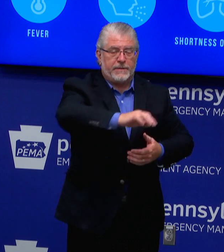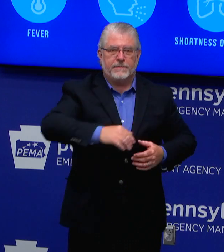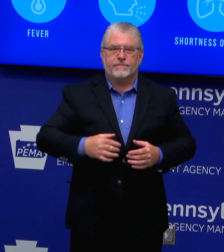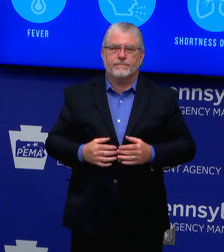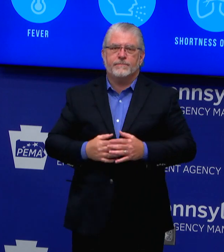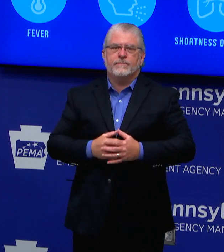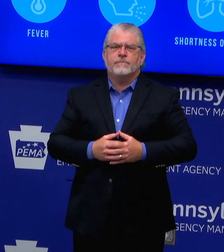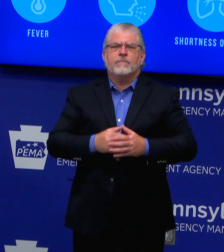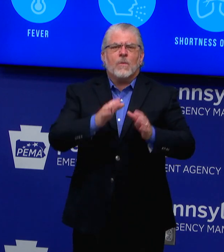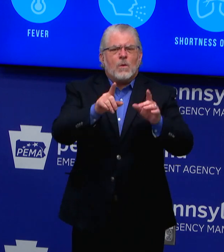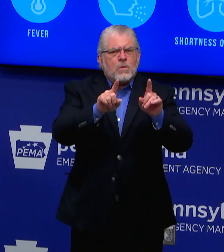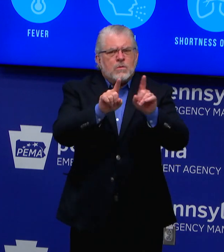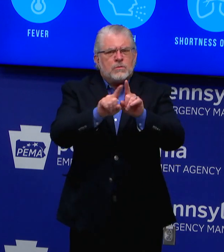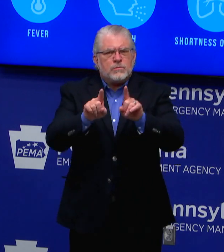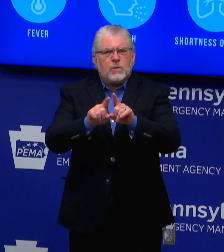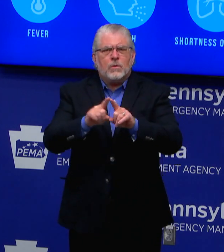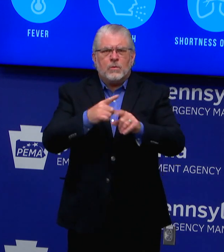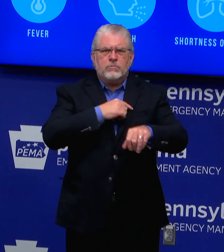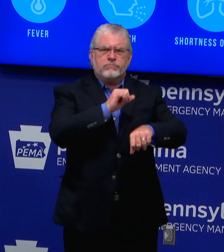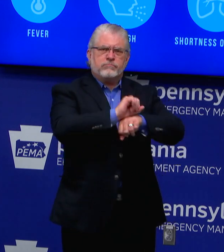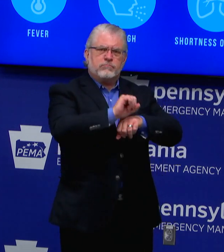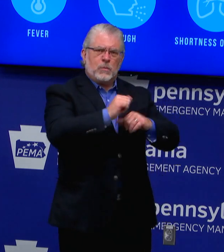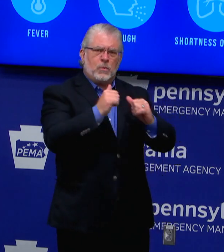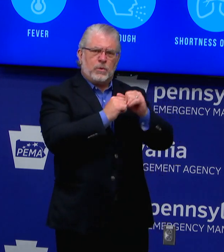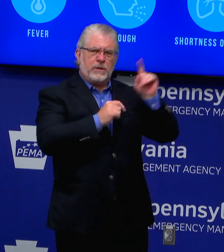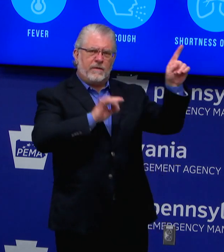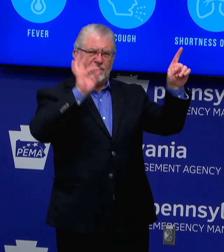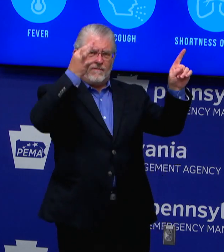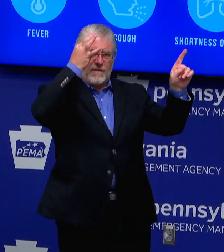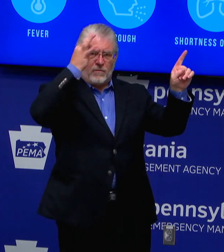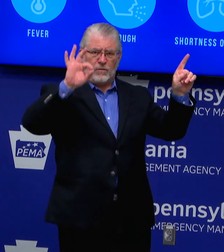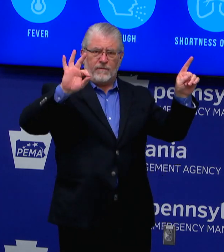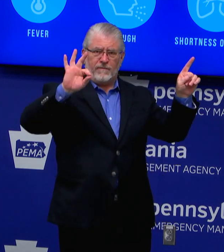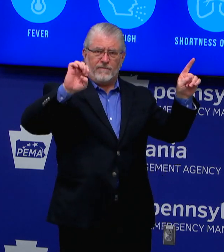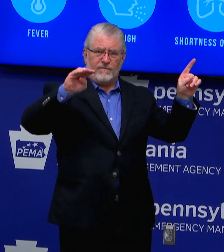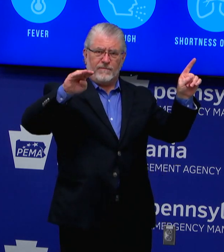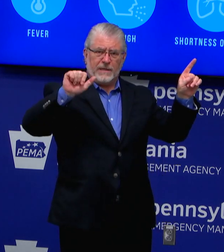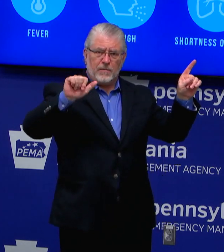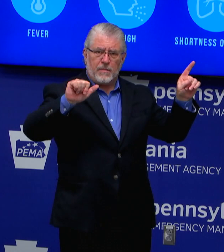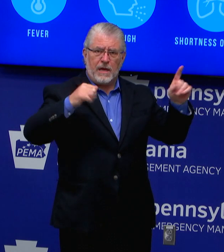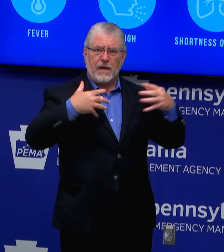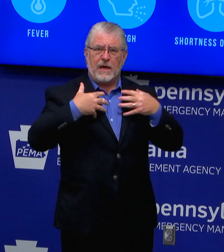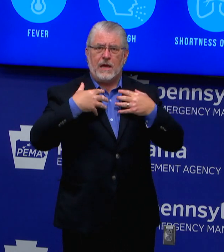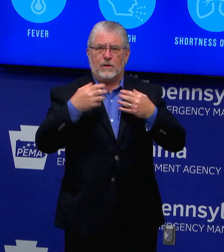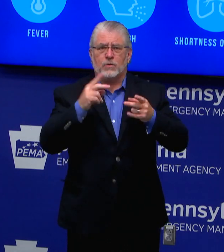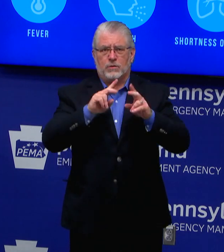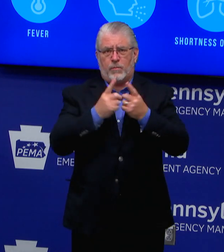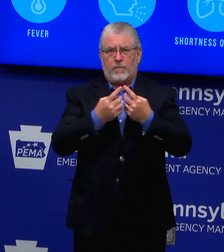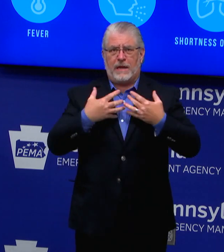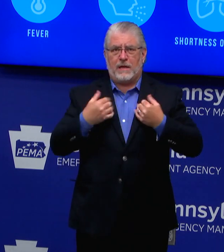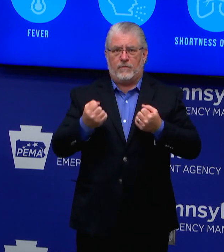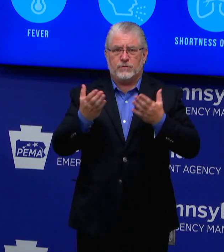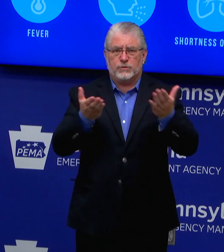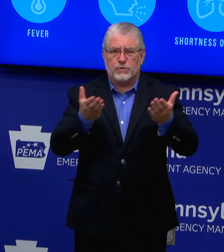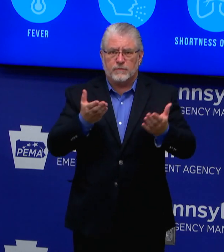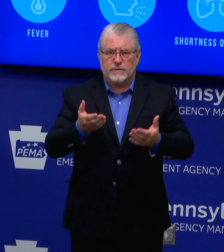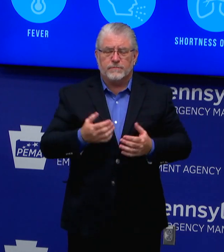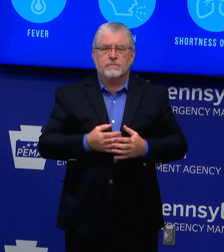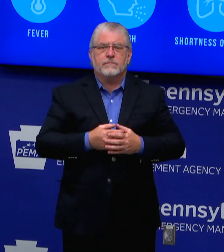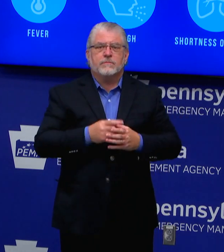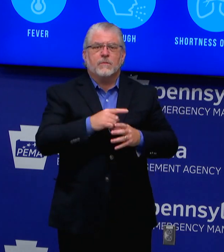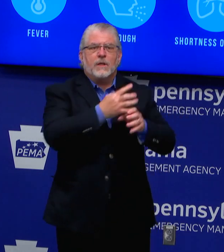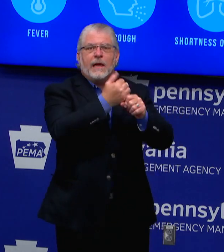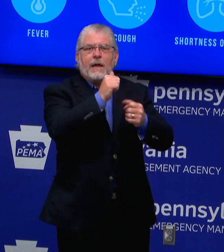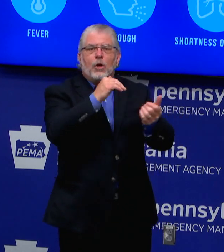with the Federal Emergency Management Agency and Health and Human Services to be able to acquire medical personnel to be able to assist at